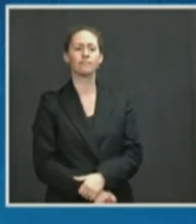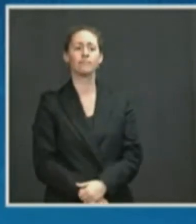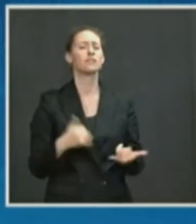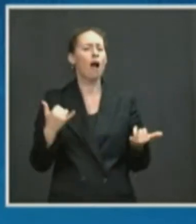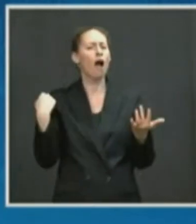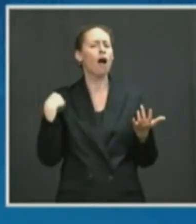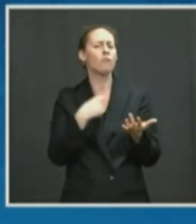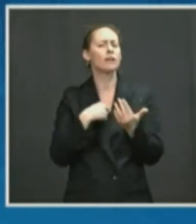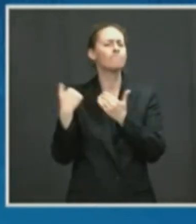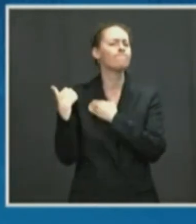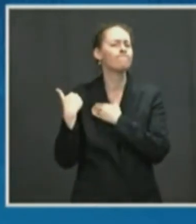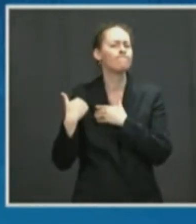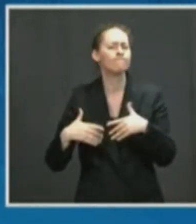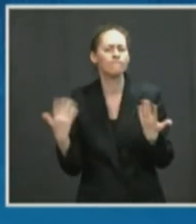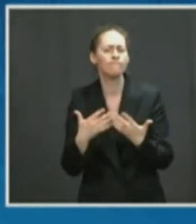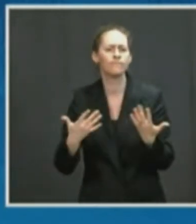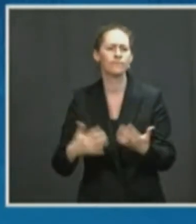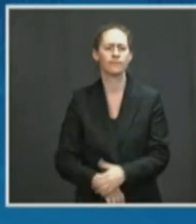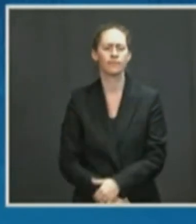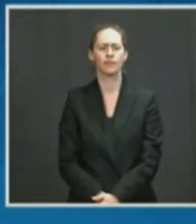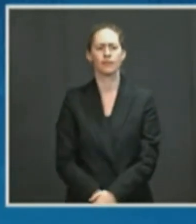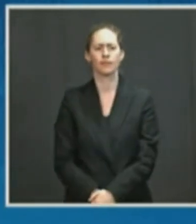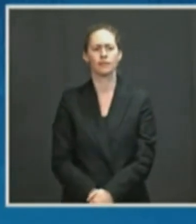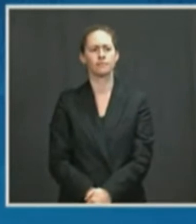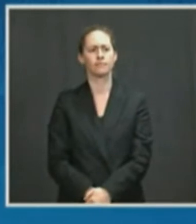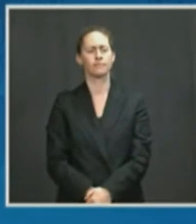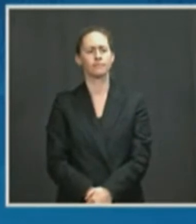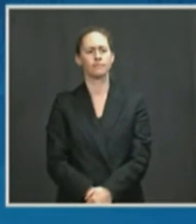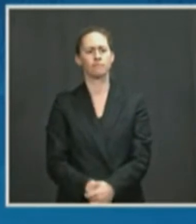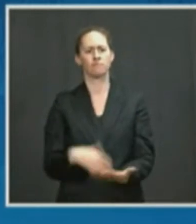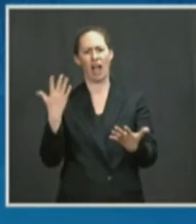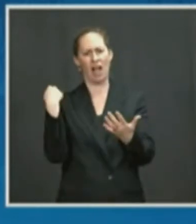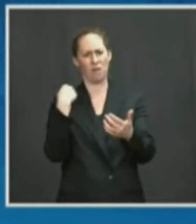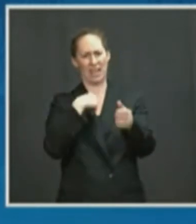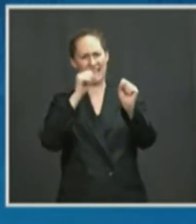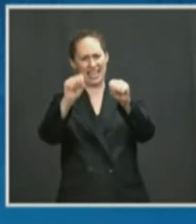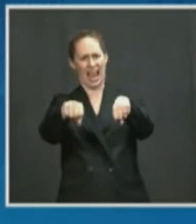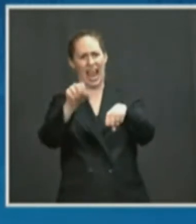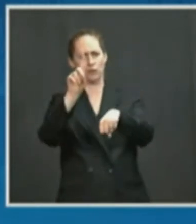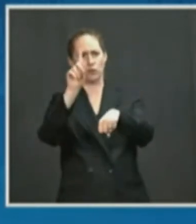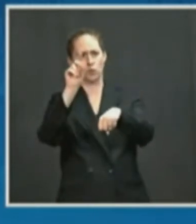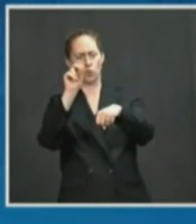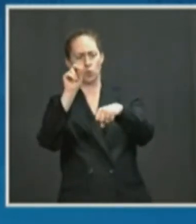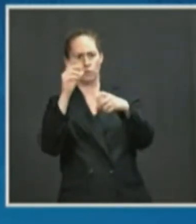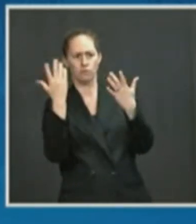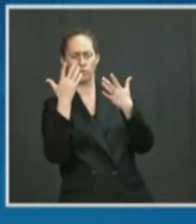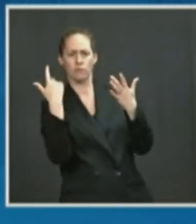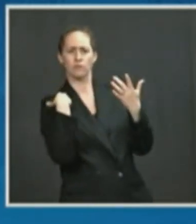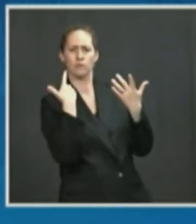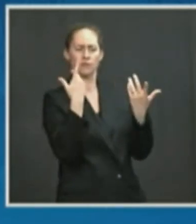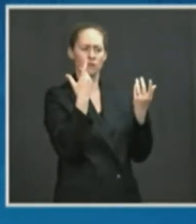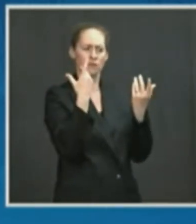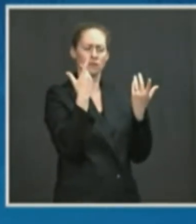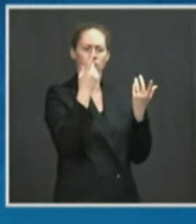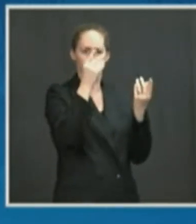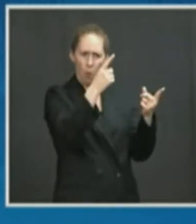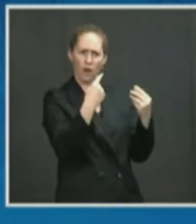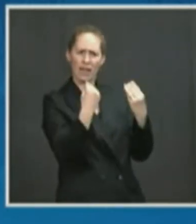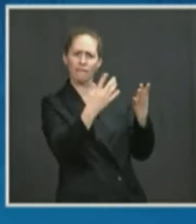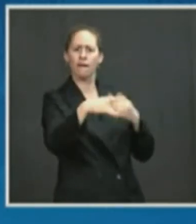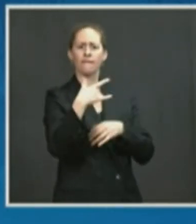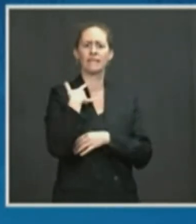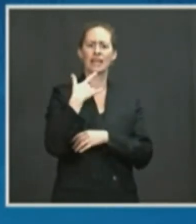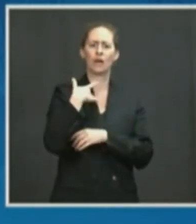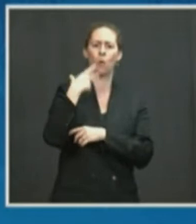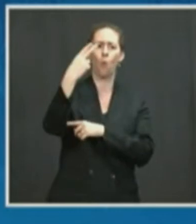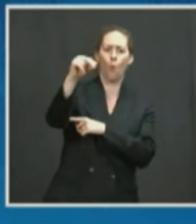and our capacity is to give people a sense of hope We talked extensively about this through the many conversations we have had,